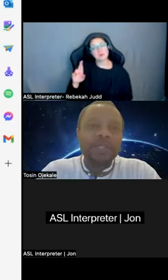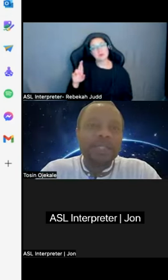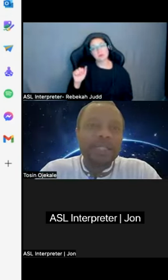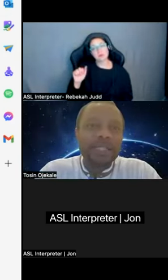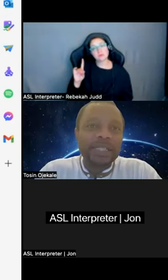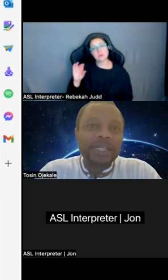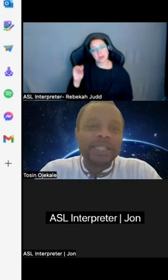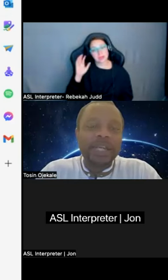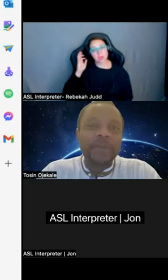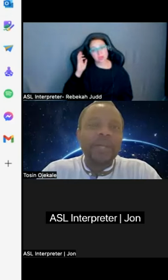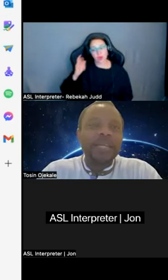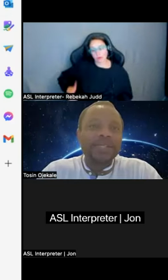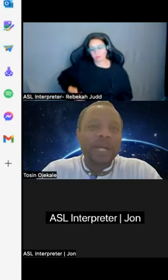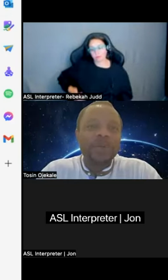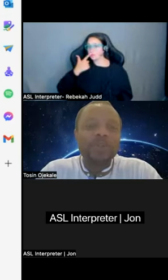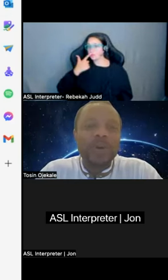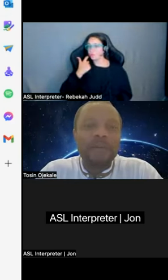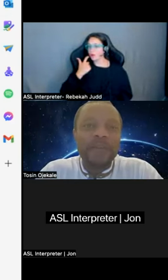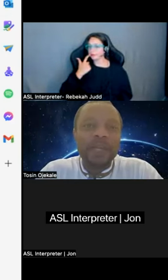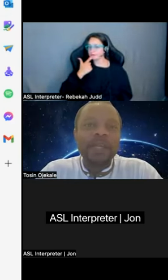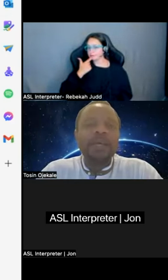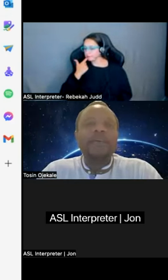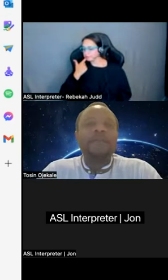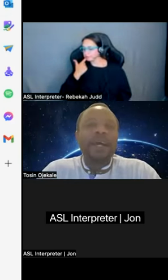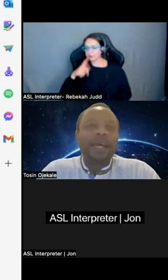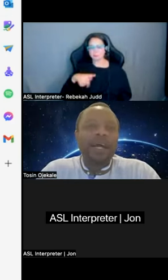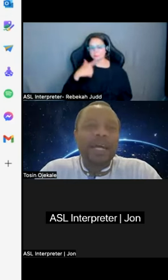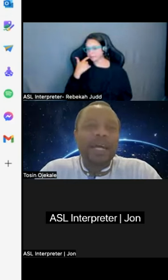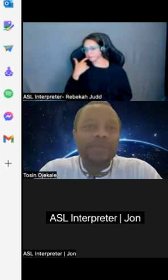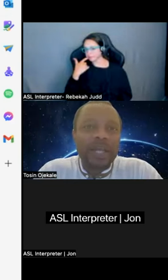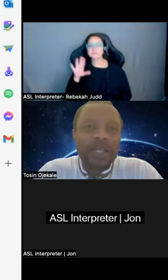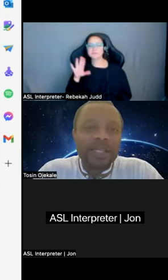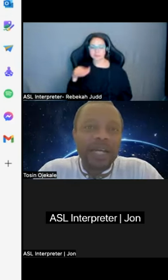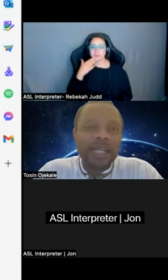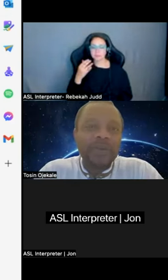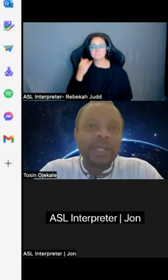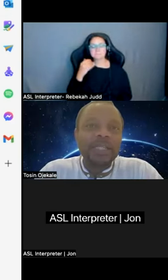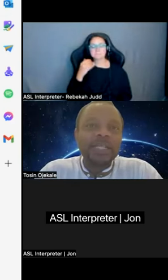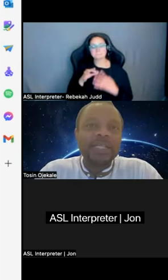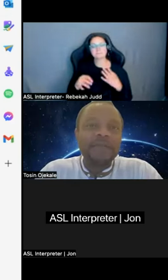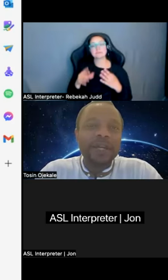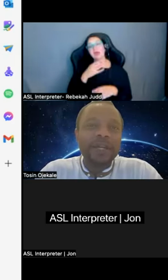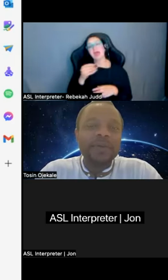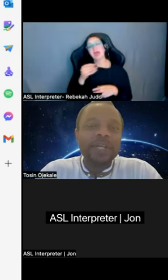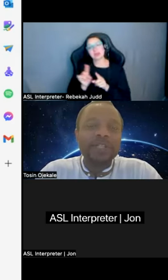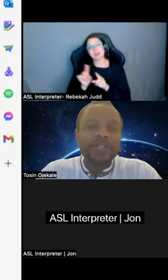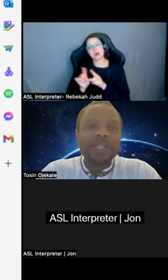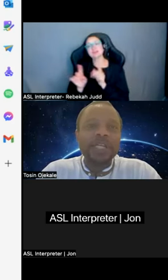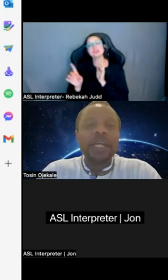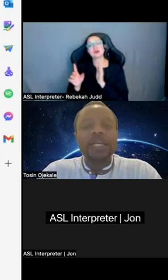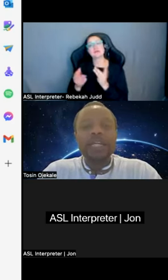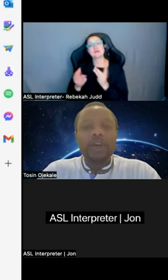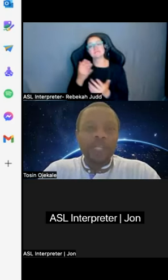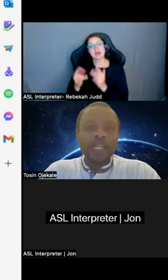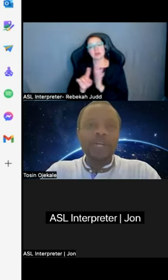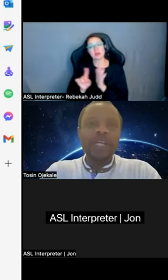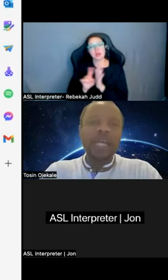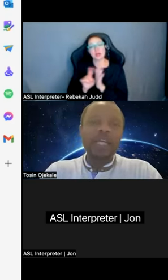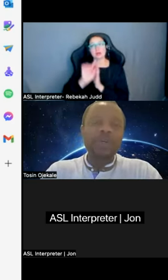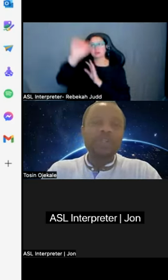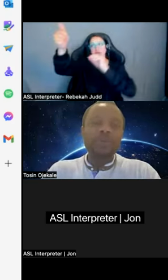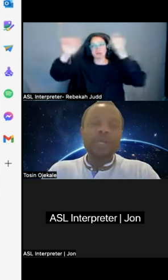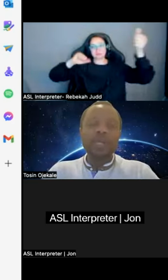medium in that scenario. And that's why you also have the fire alarm strategically located in different locations. See, the